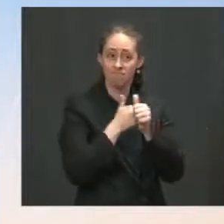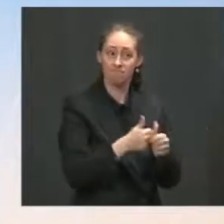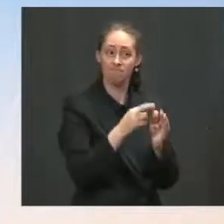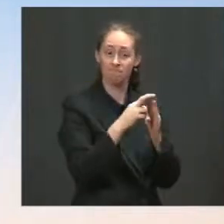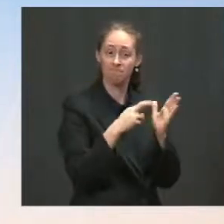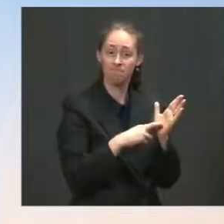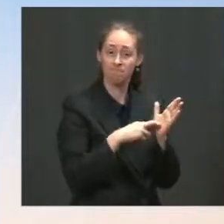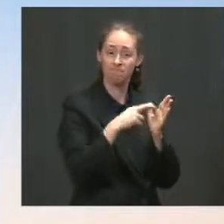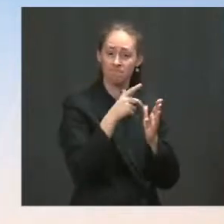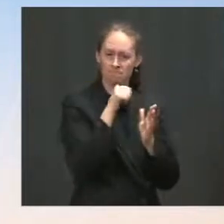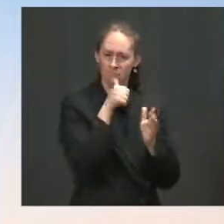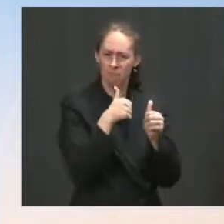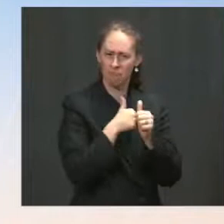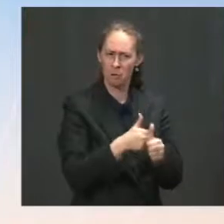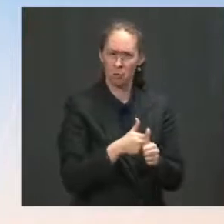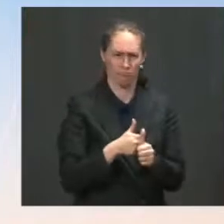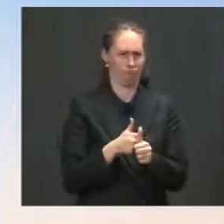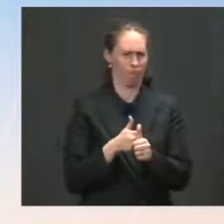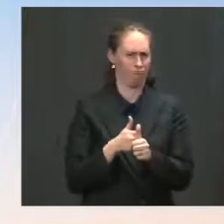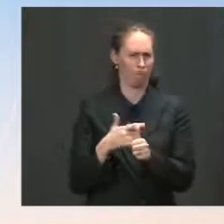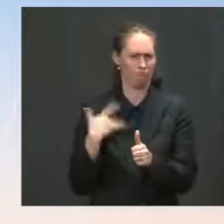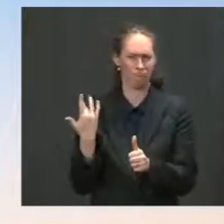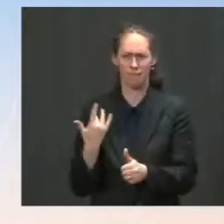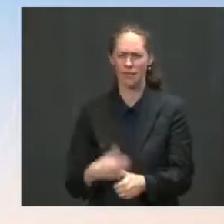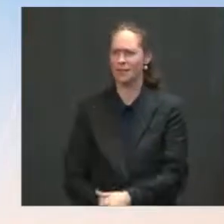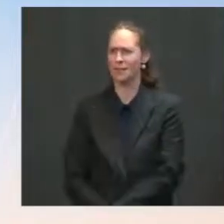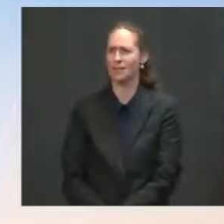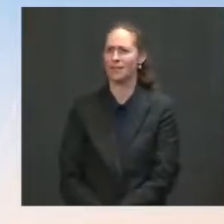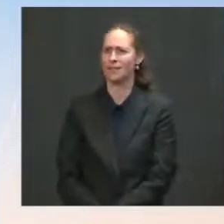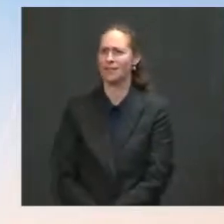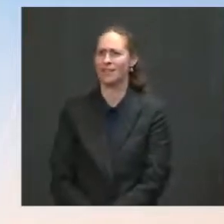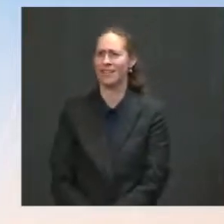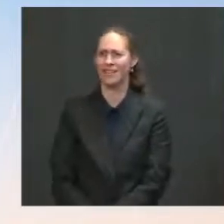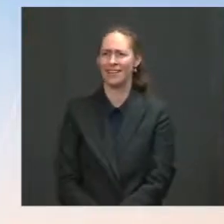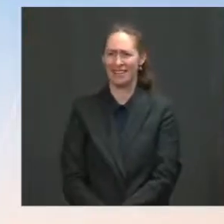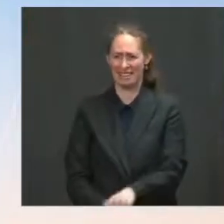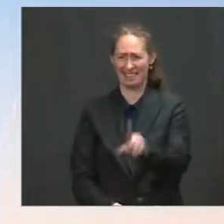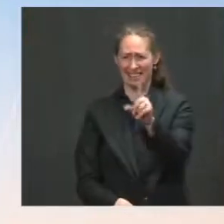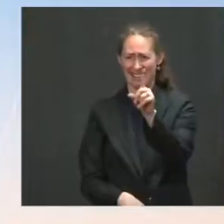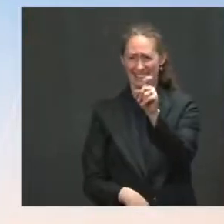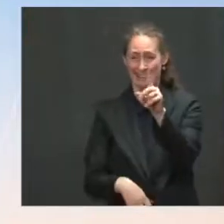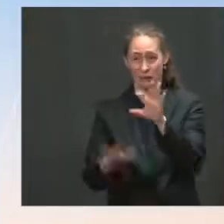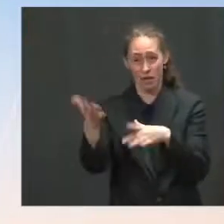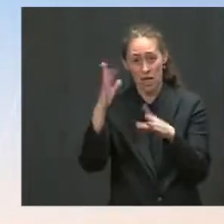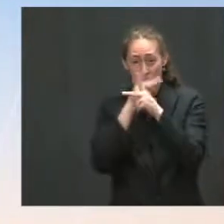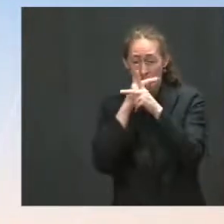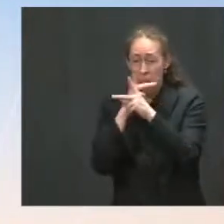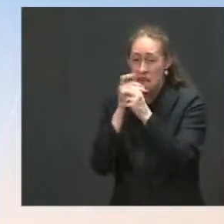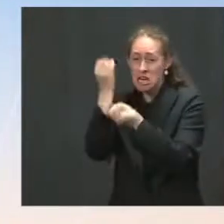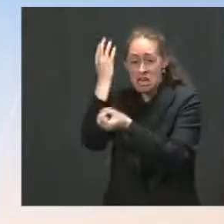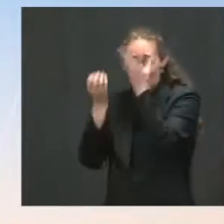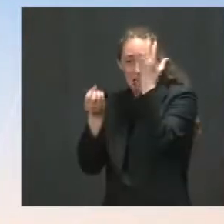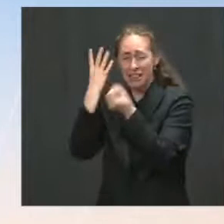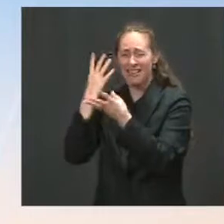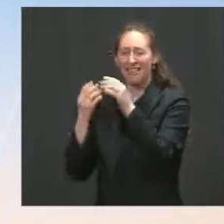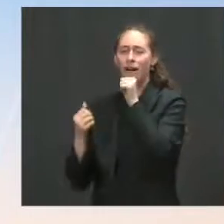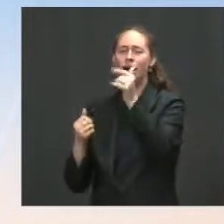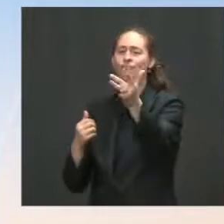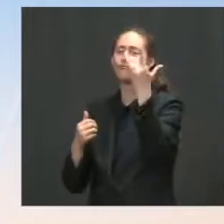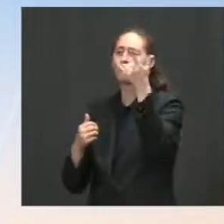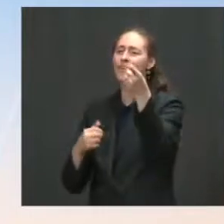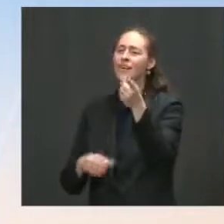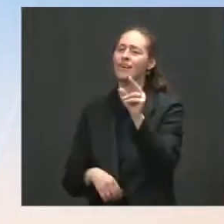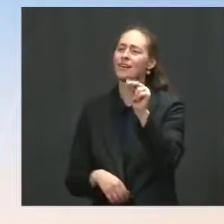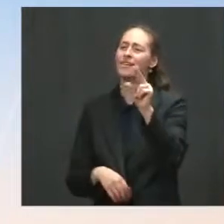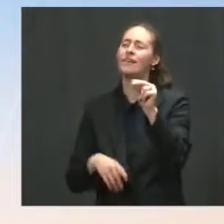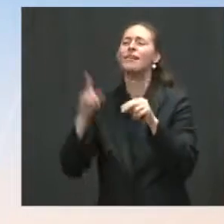there are Americans evaluating it to that degree. Maybe there are some you have talked to. I don't know. What the president his message to the American people, especially those